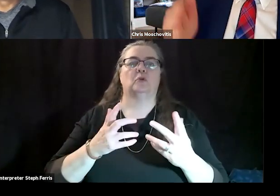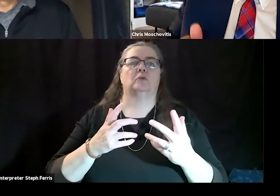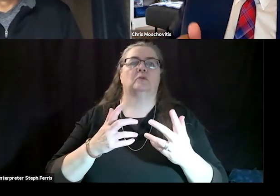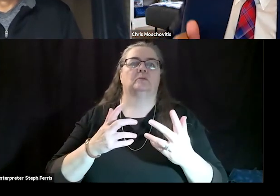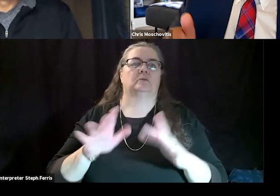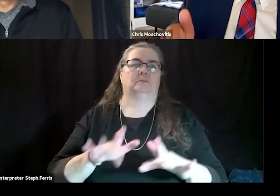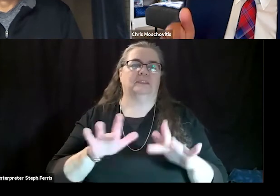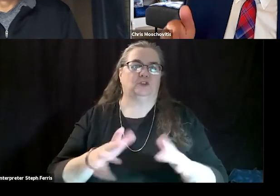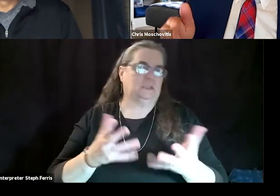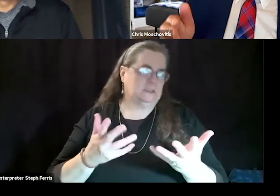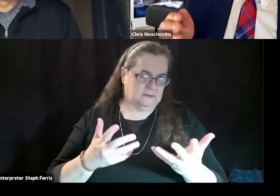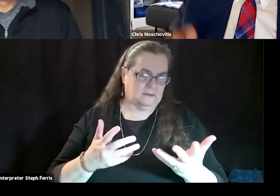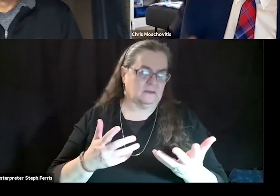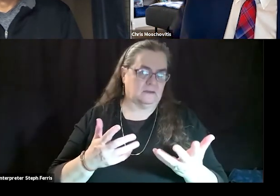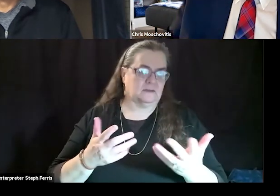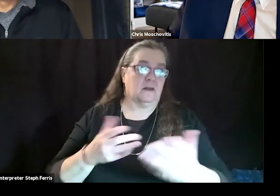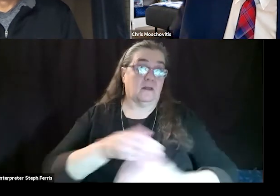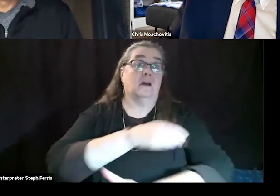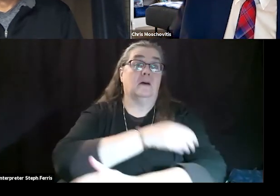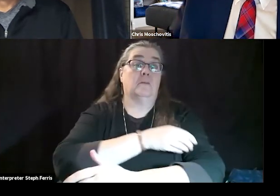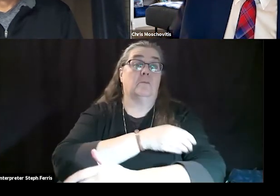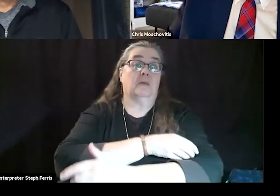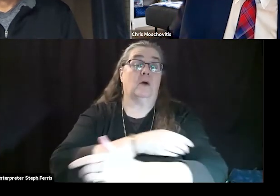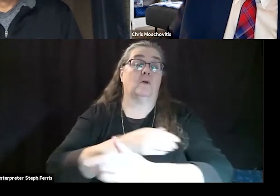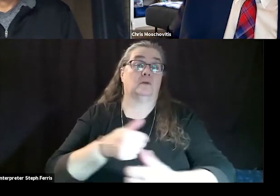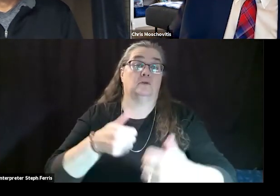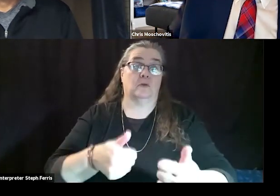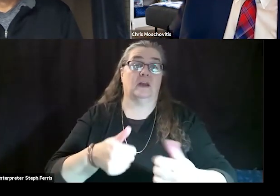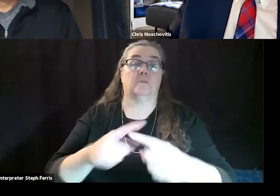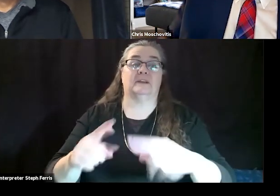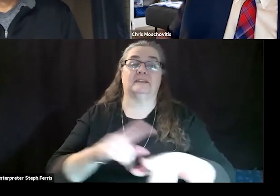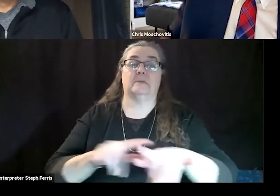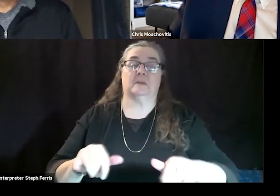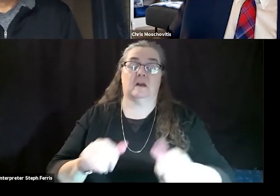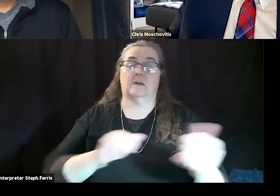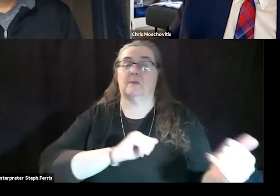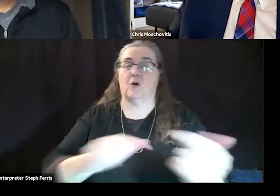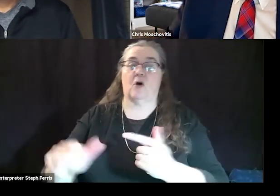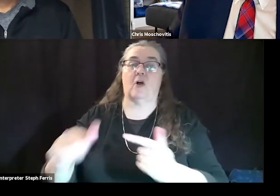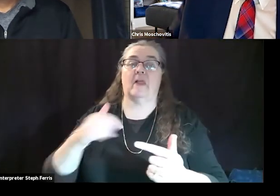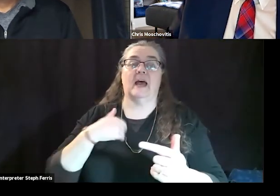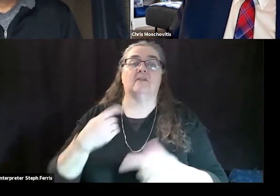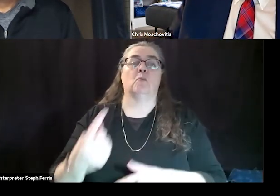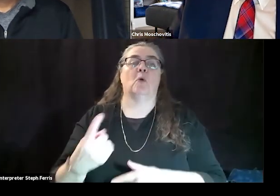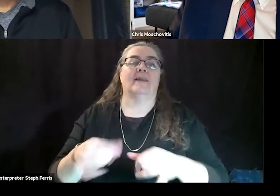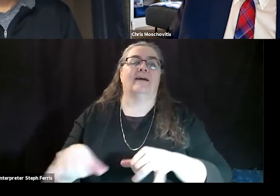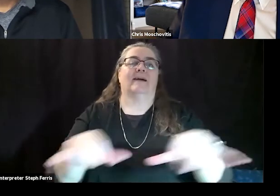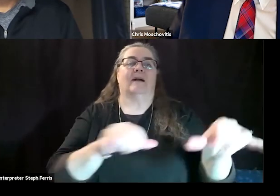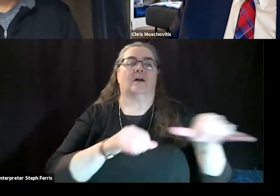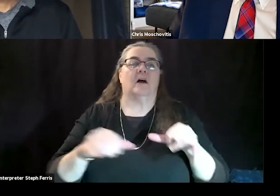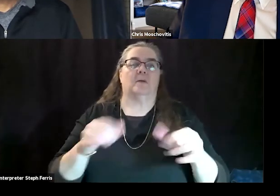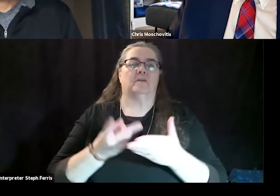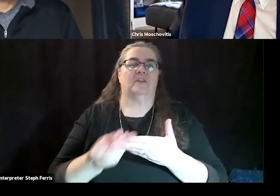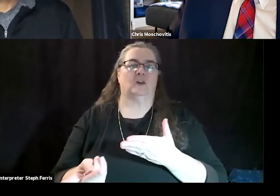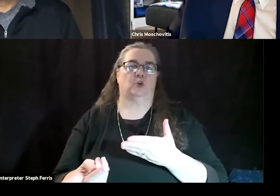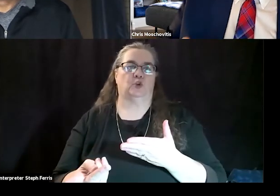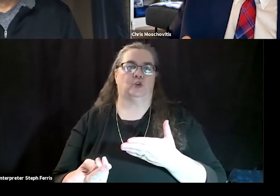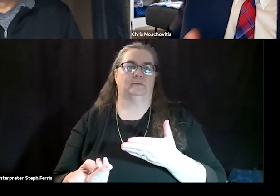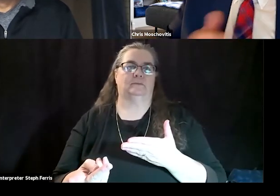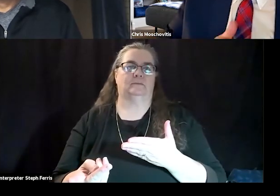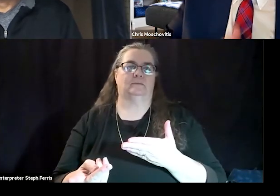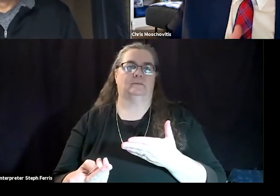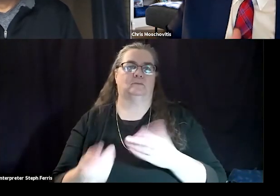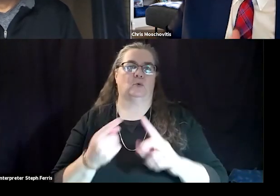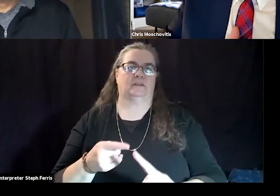a common failure point, right? If you do not have connectivity, there